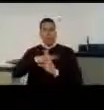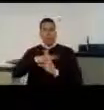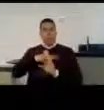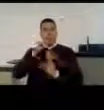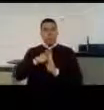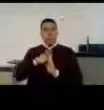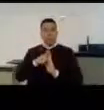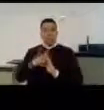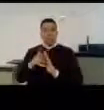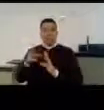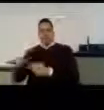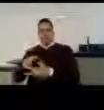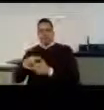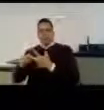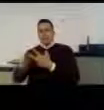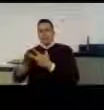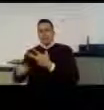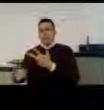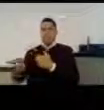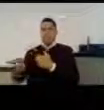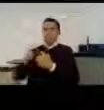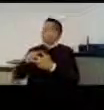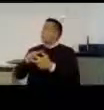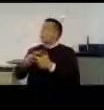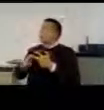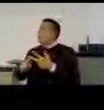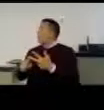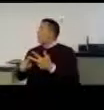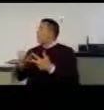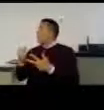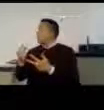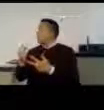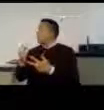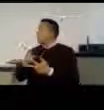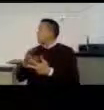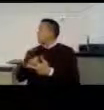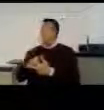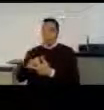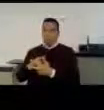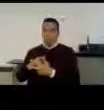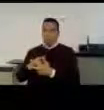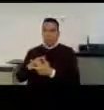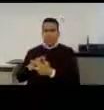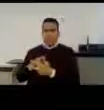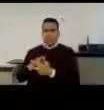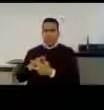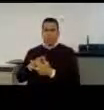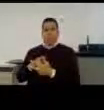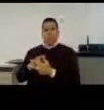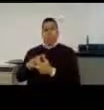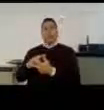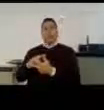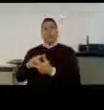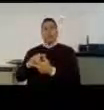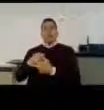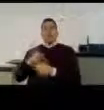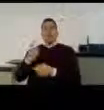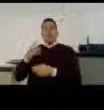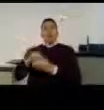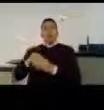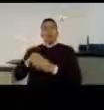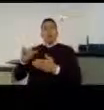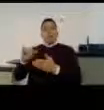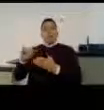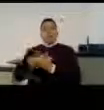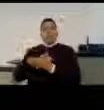3. So those 3 components are the University Centers for Excellence in Developmental Disabilities. There's 3 of those here in New